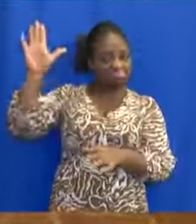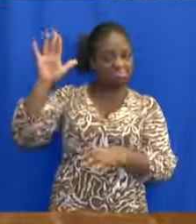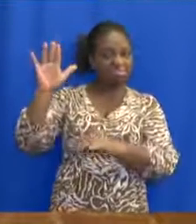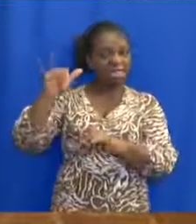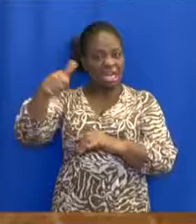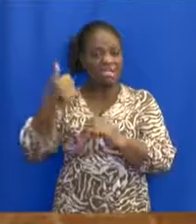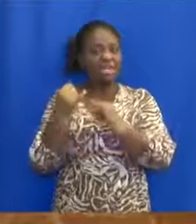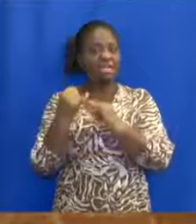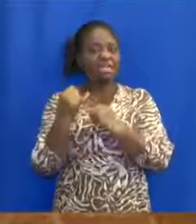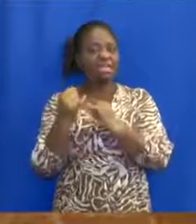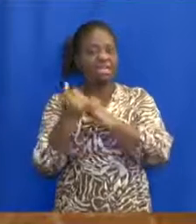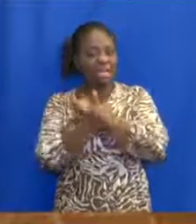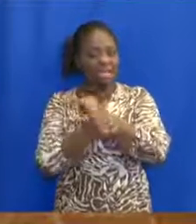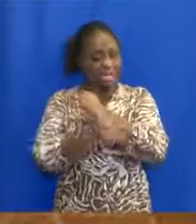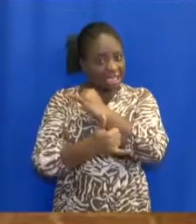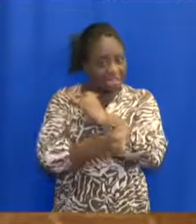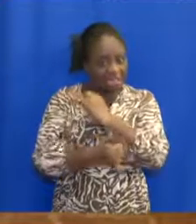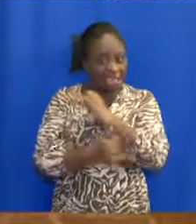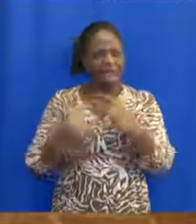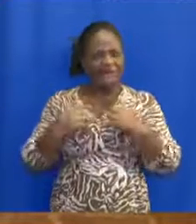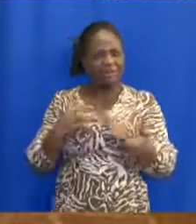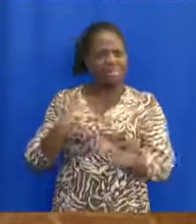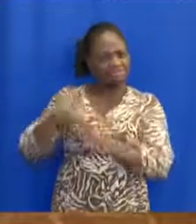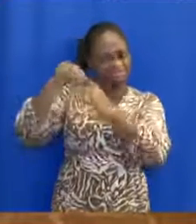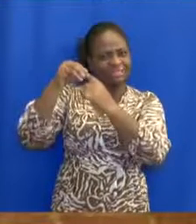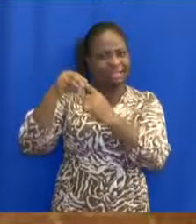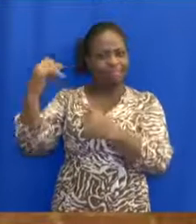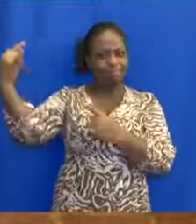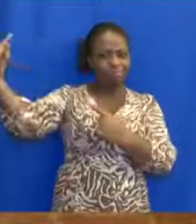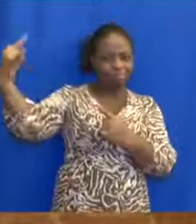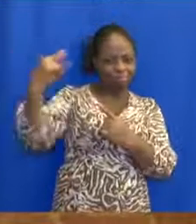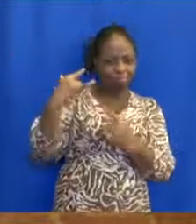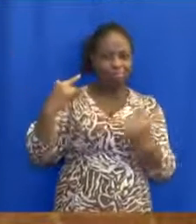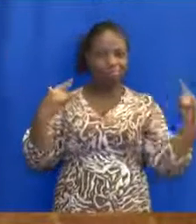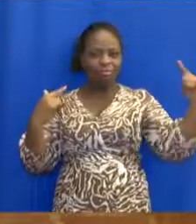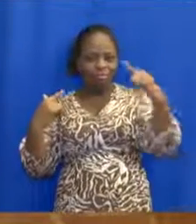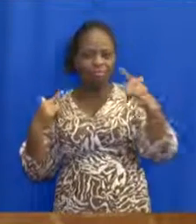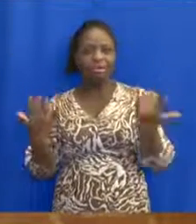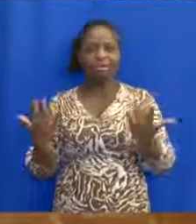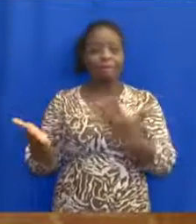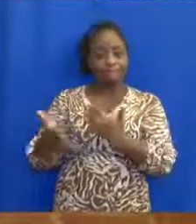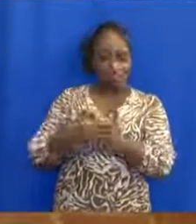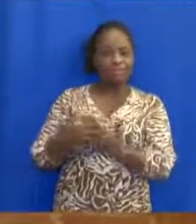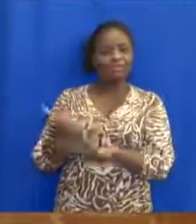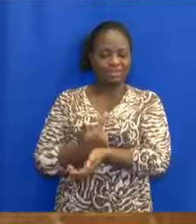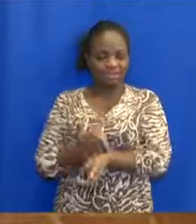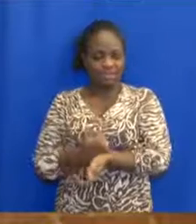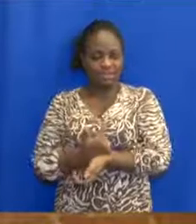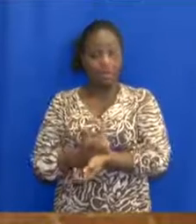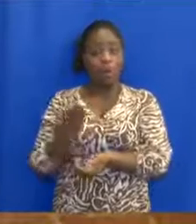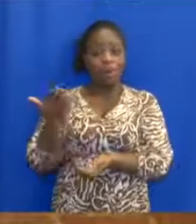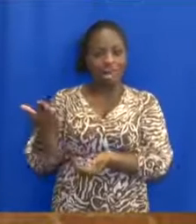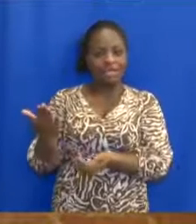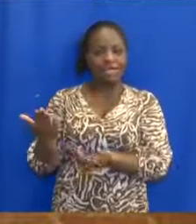special dispensation will continue to be given for the evacuation of our nationals and residents back to Ghana, where they will